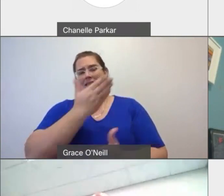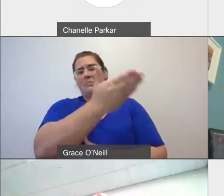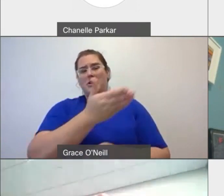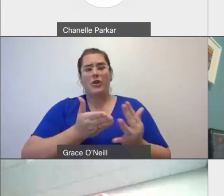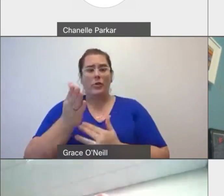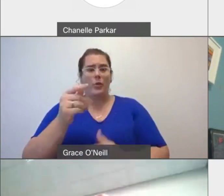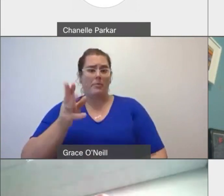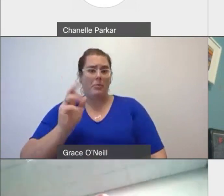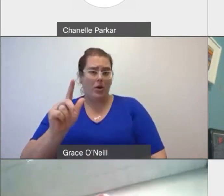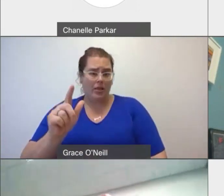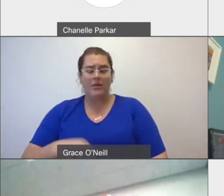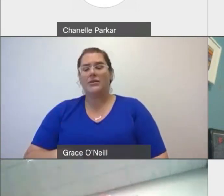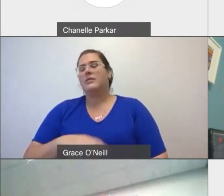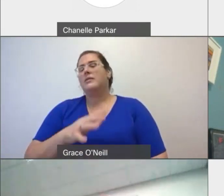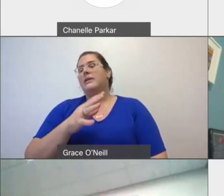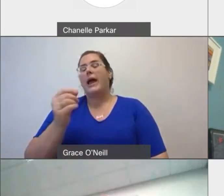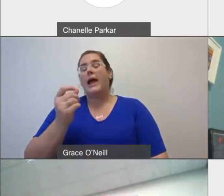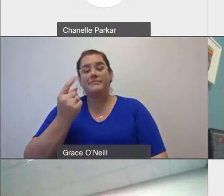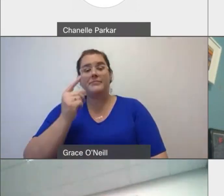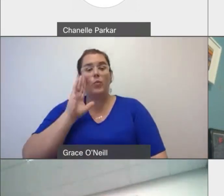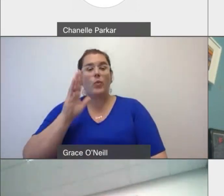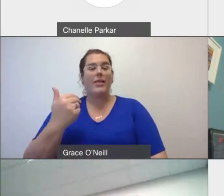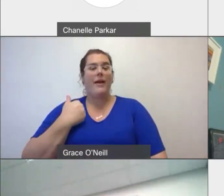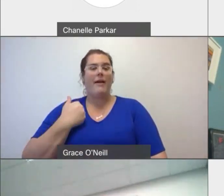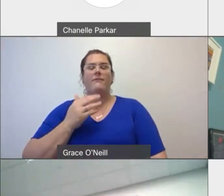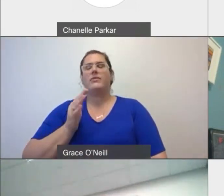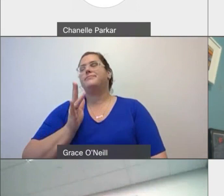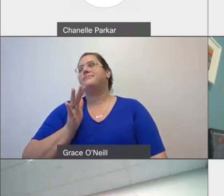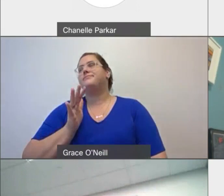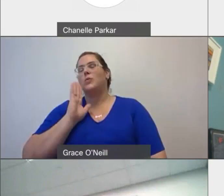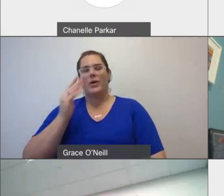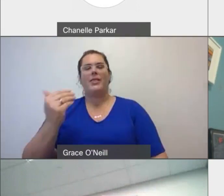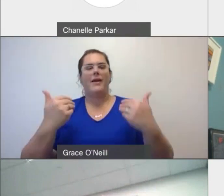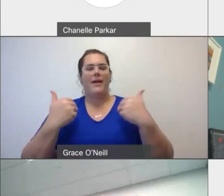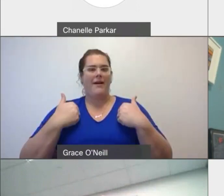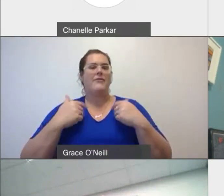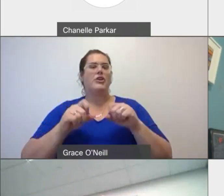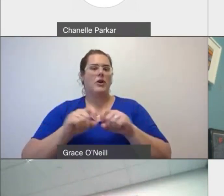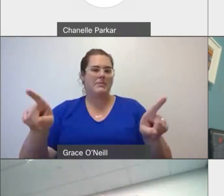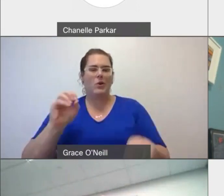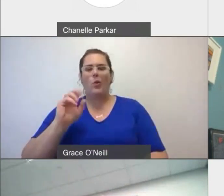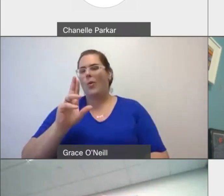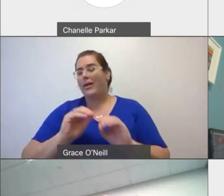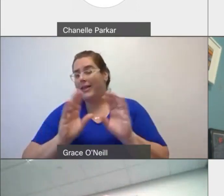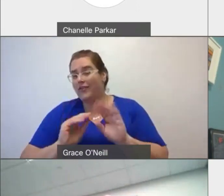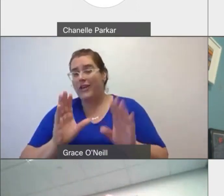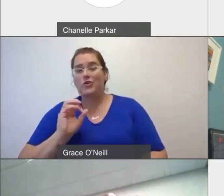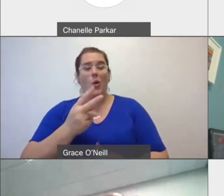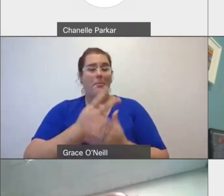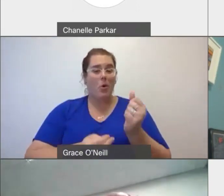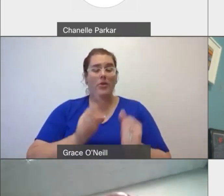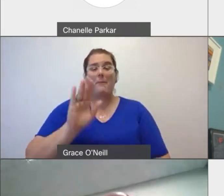And we will have a transmittal or clarification or both next